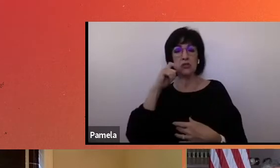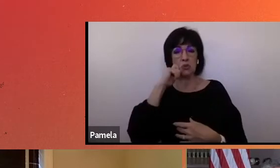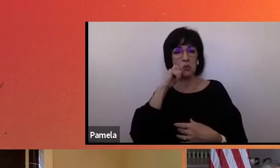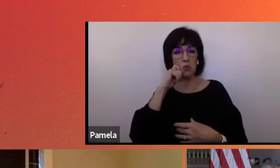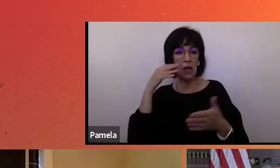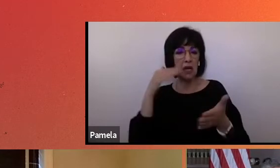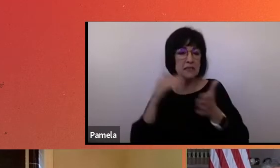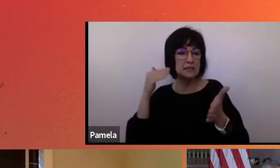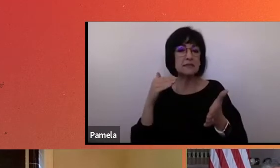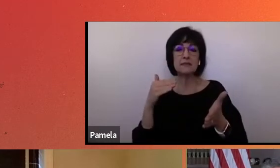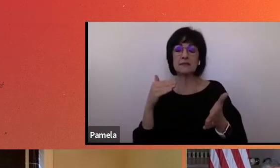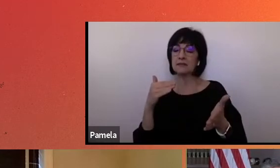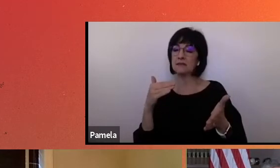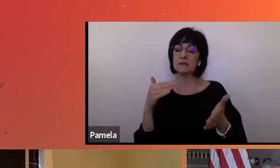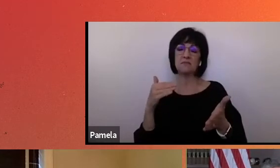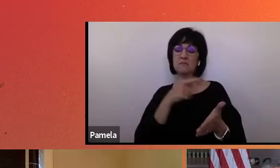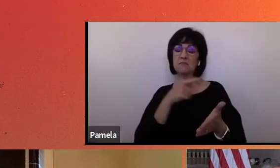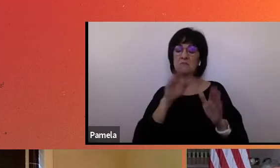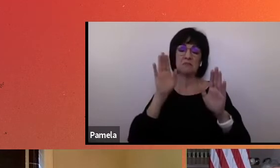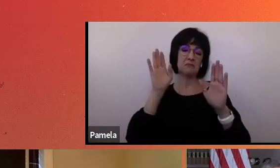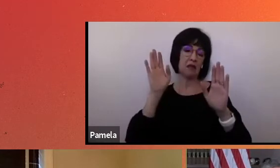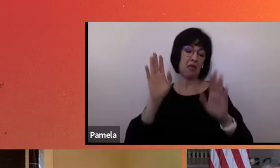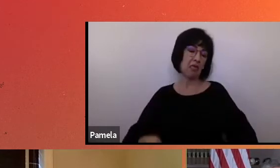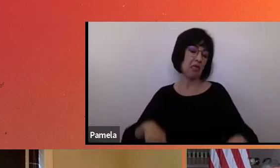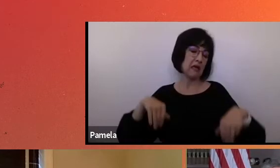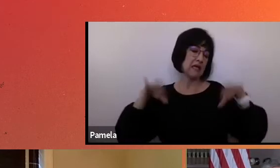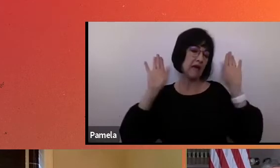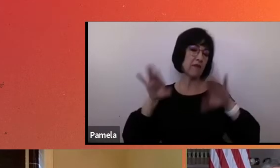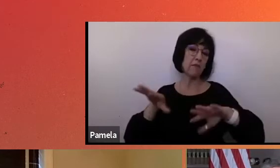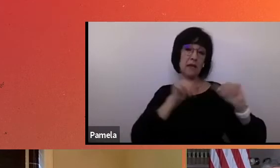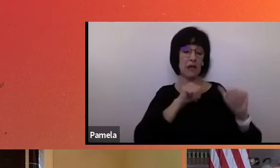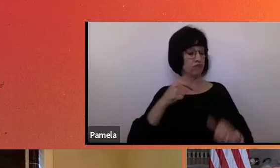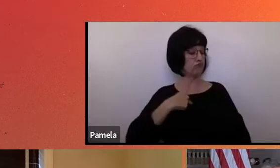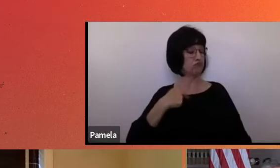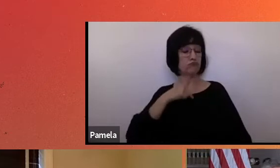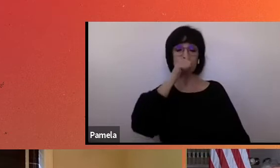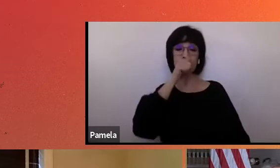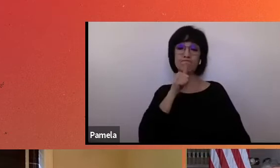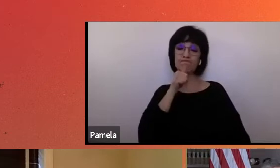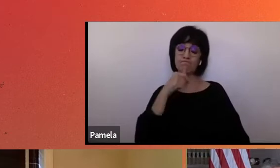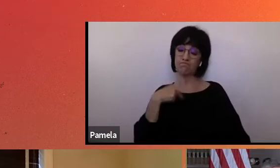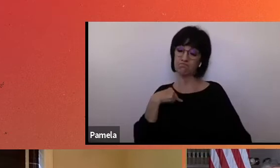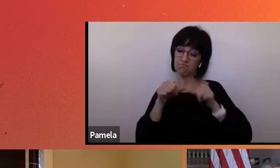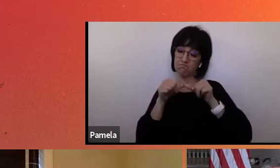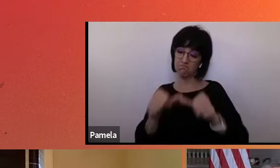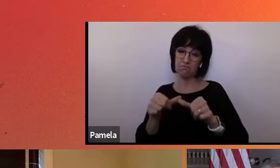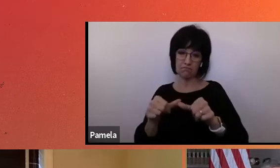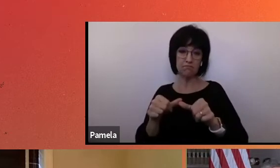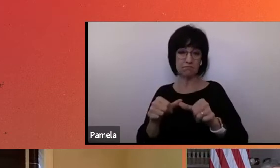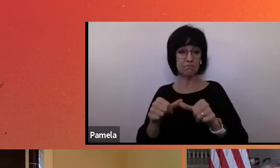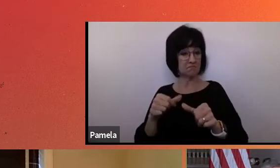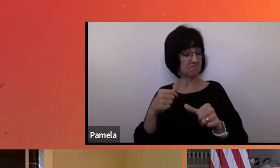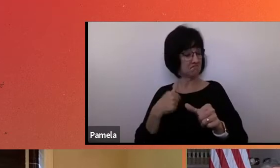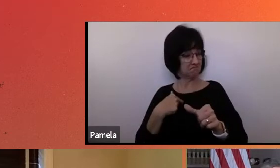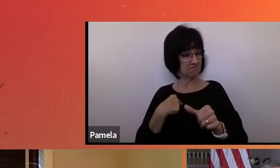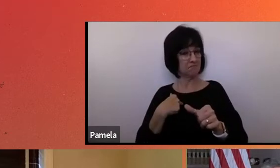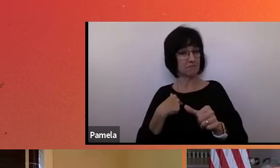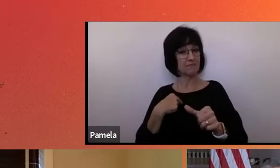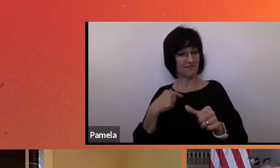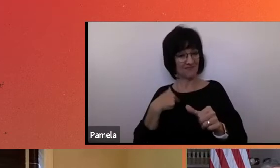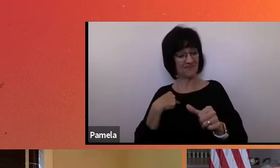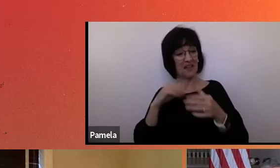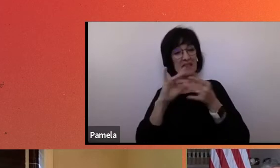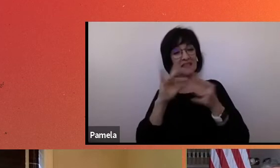had a strong constitution and I knew who I was, so I just stayed and, you know, let them. As a matter of fact, I had one experience that I've told Dick about